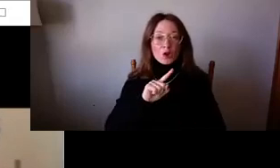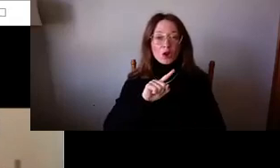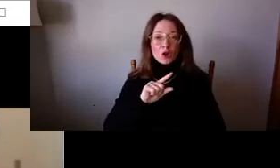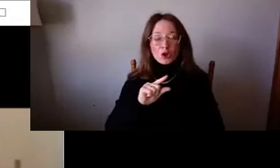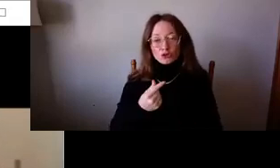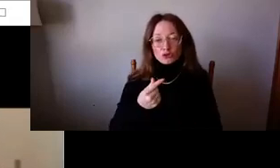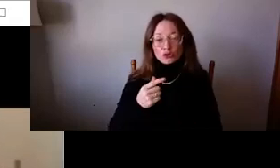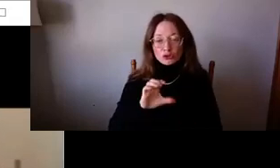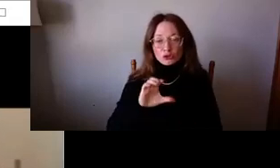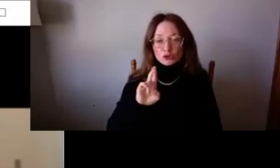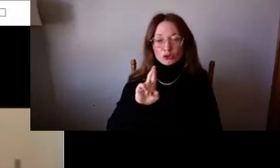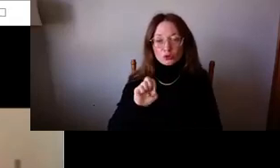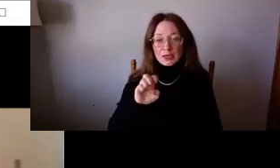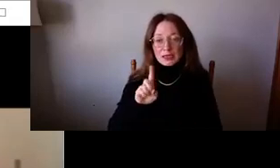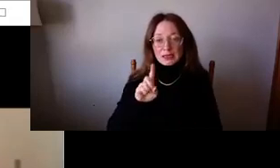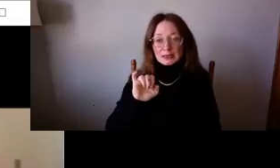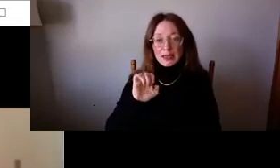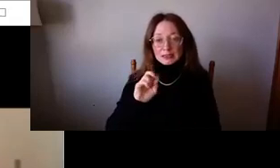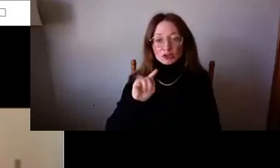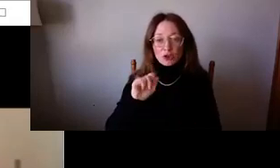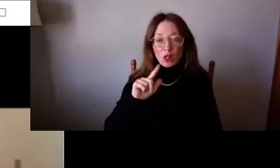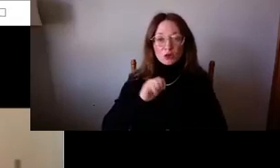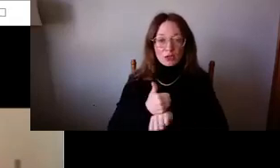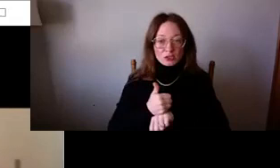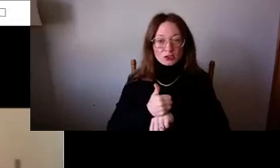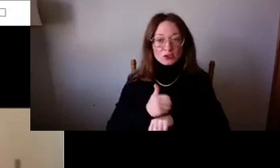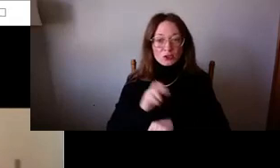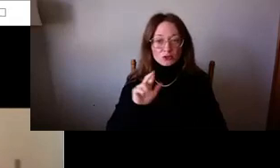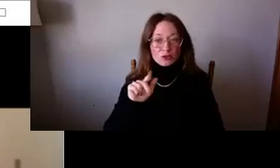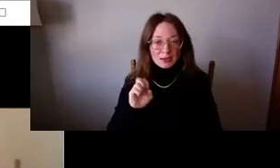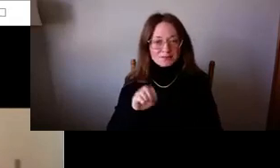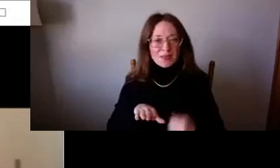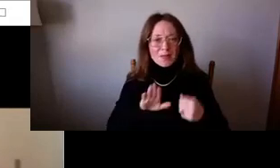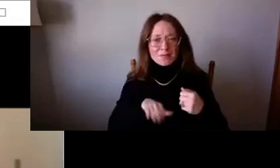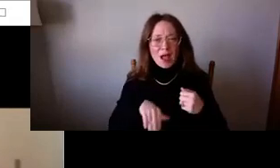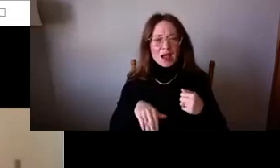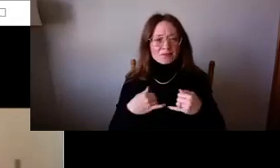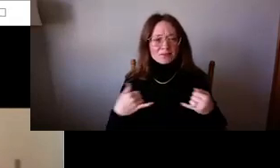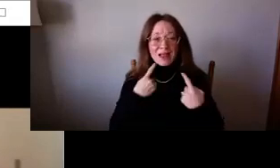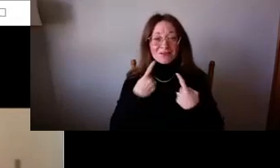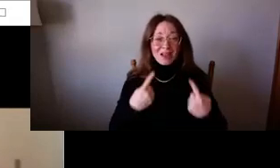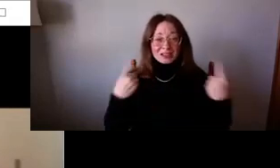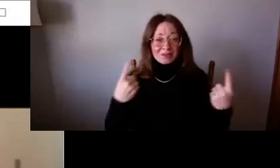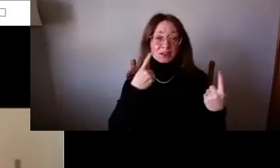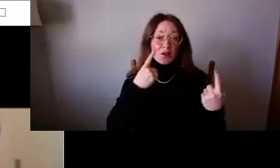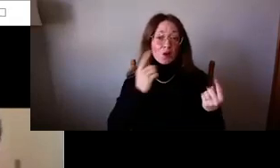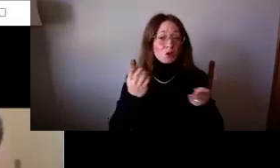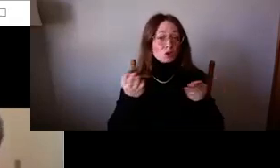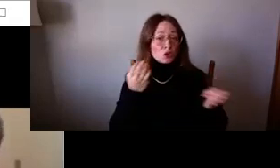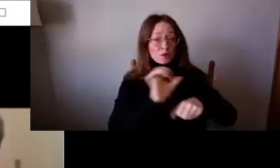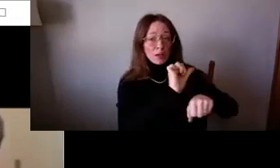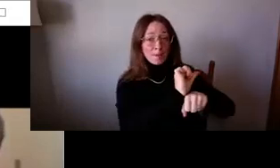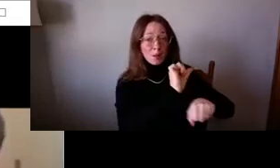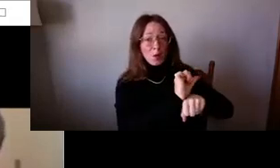time. At the bottom of this slide, you see the effectiveness in serving employers indicator, which is the